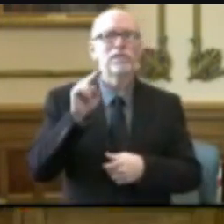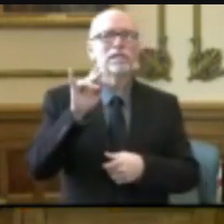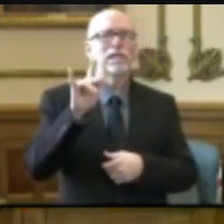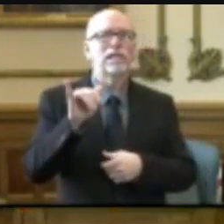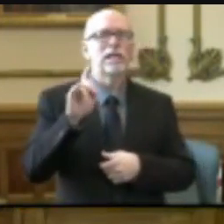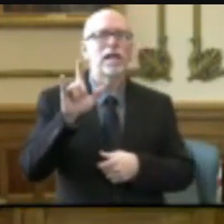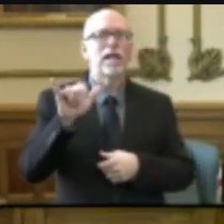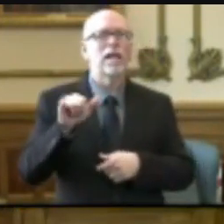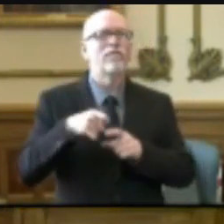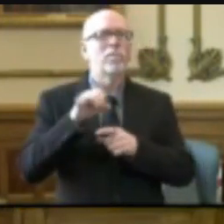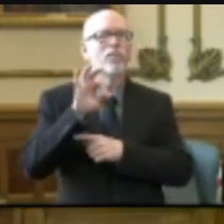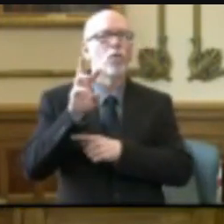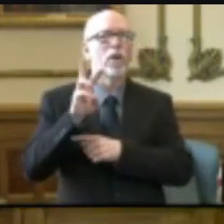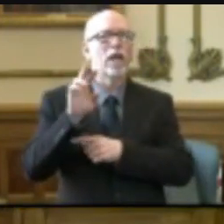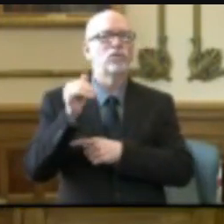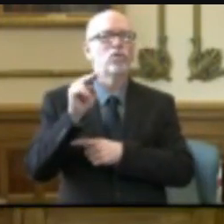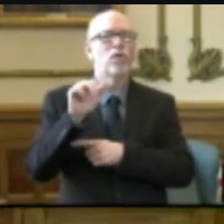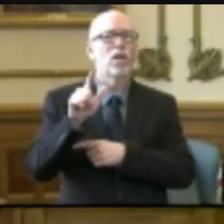Wayne Journal-Gazette.